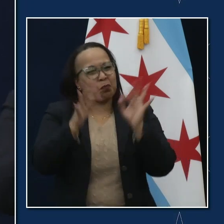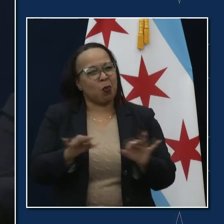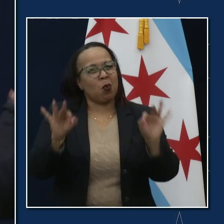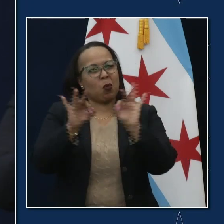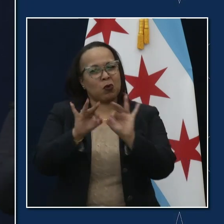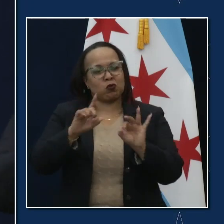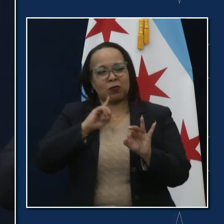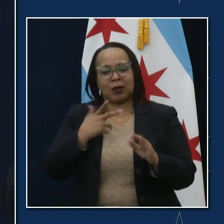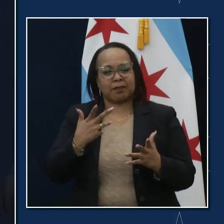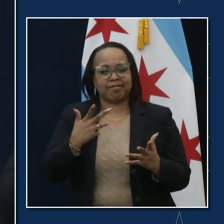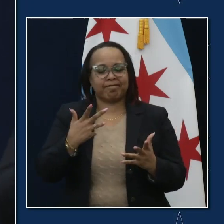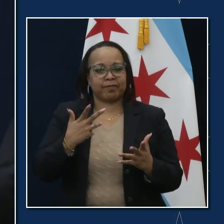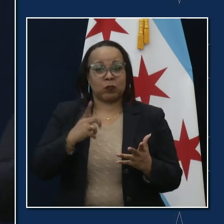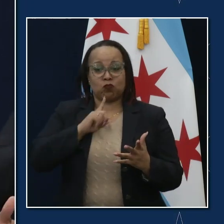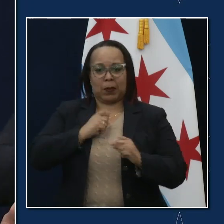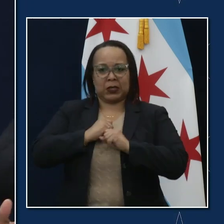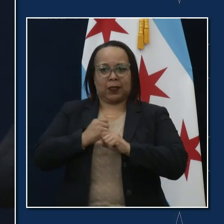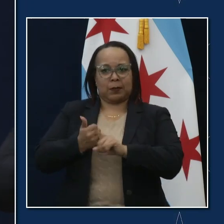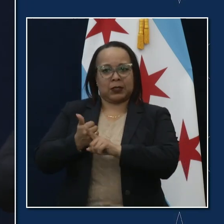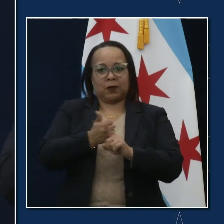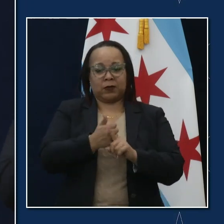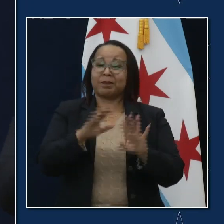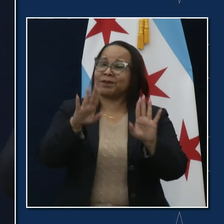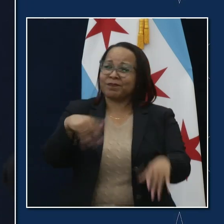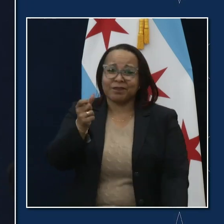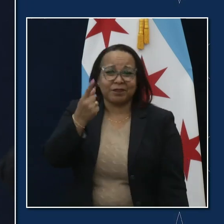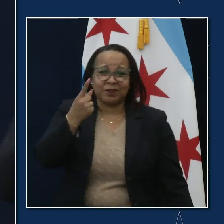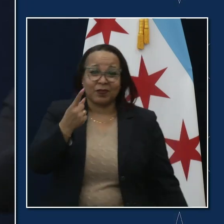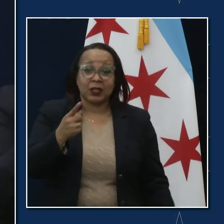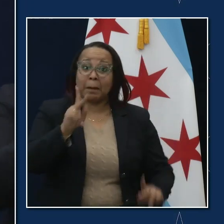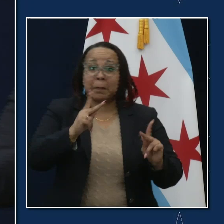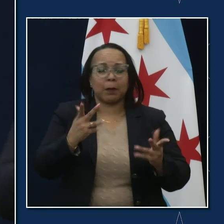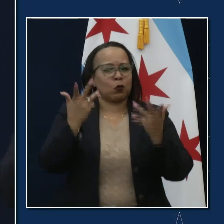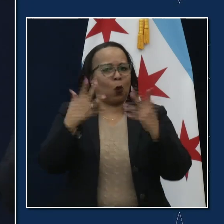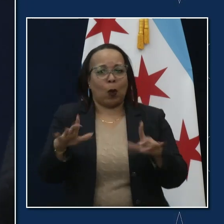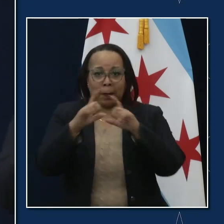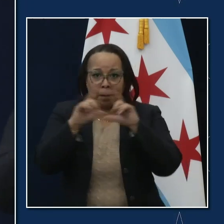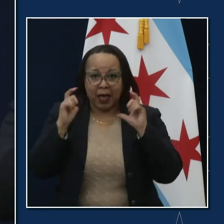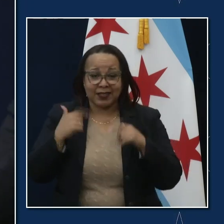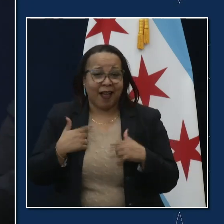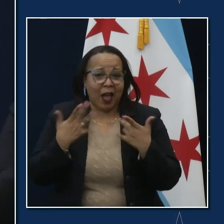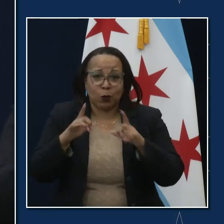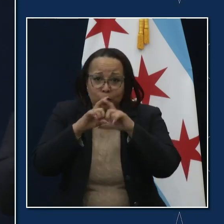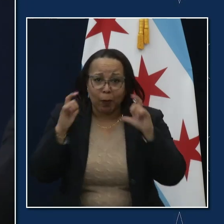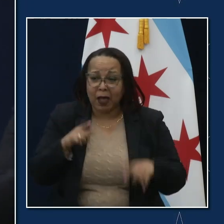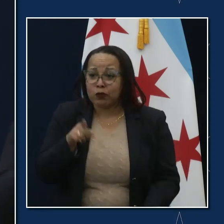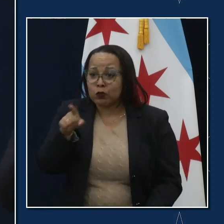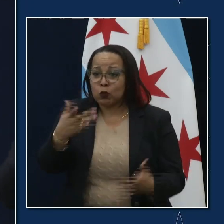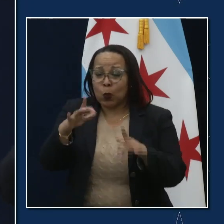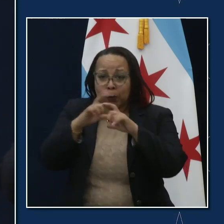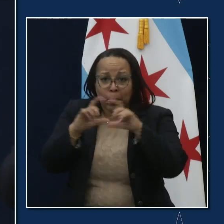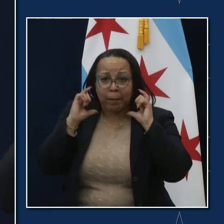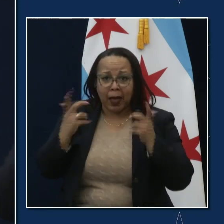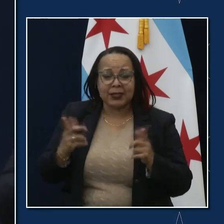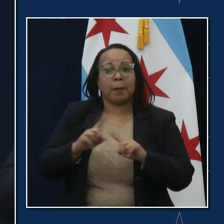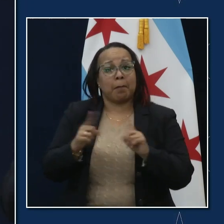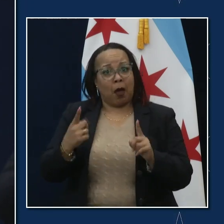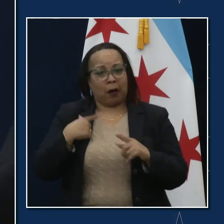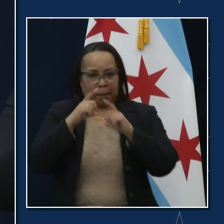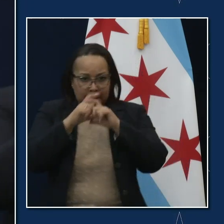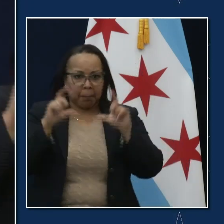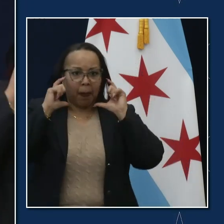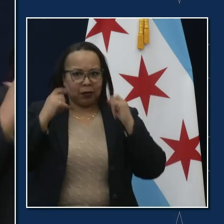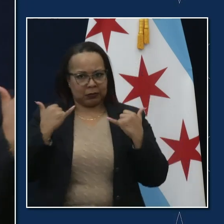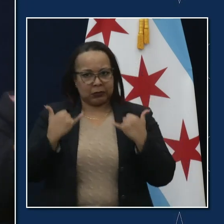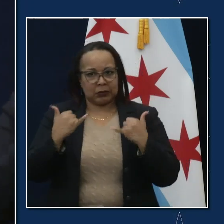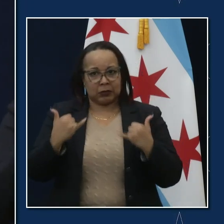steps to protect themselves. Look, no one wants to wear a mask. I don't want to wear a mask, you don't want to wear a mask, but I'm wearing my